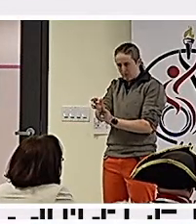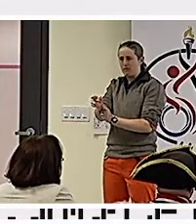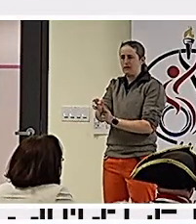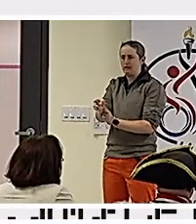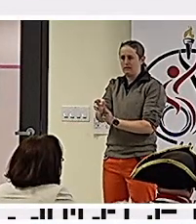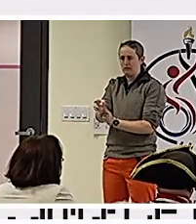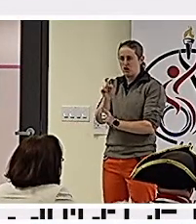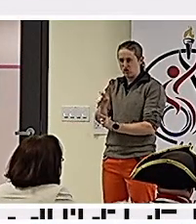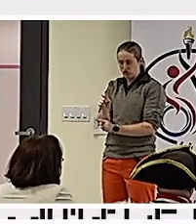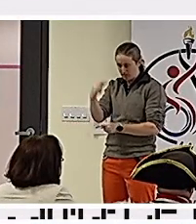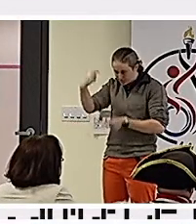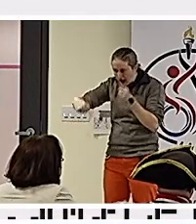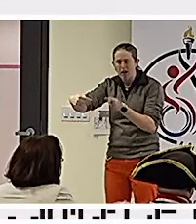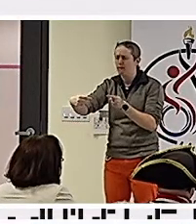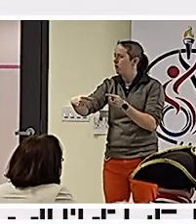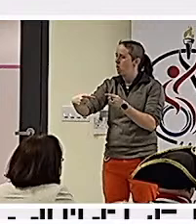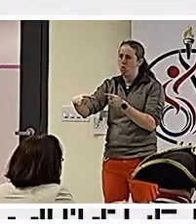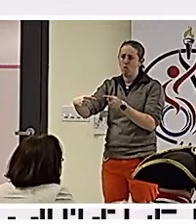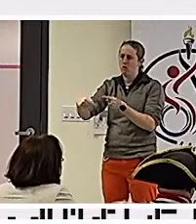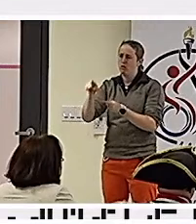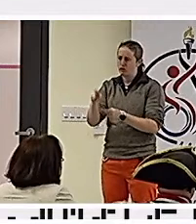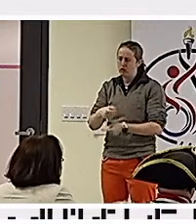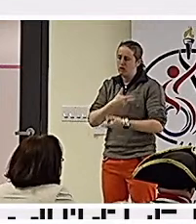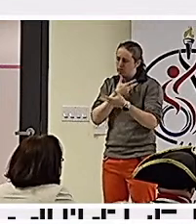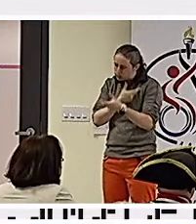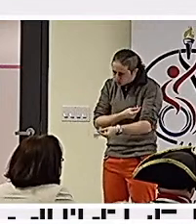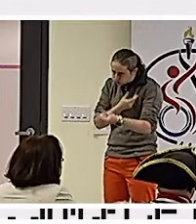compassionate, trauma-informed, and